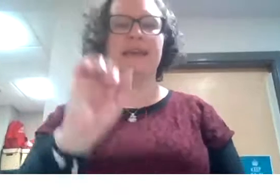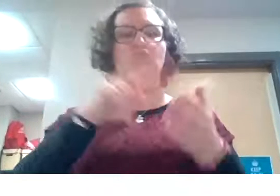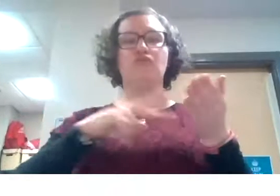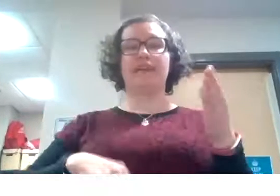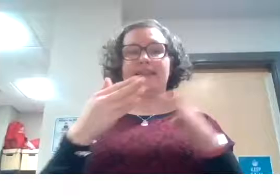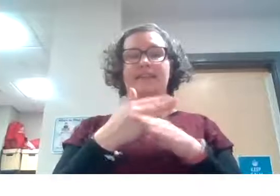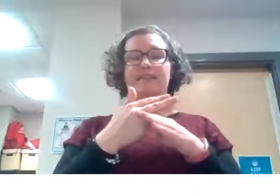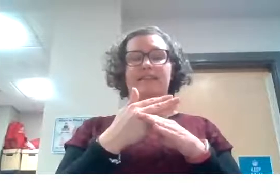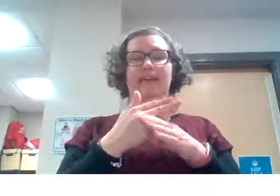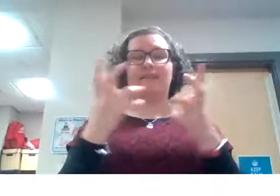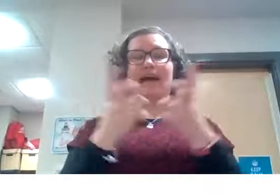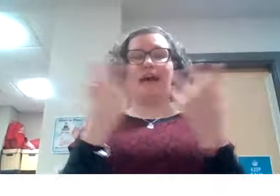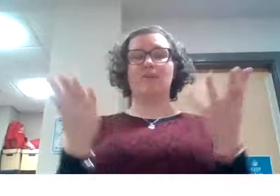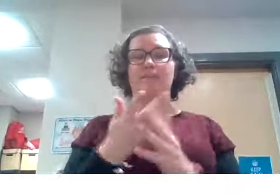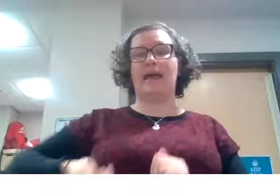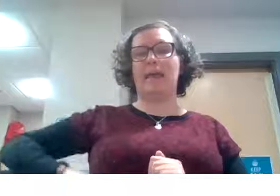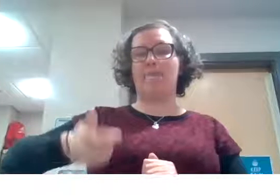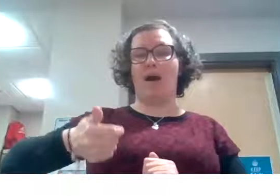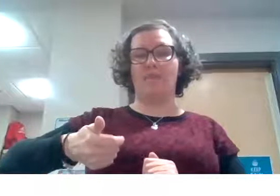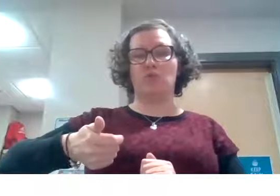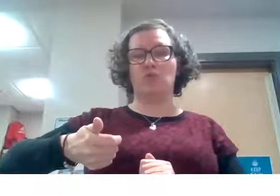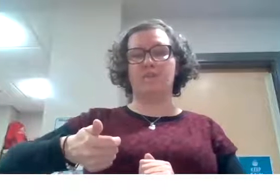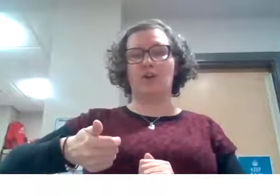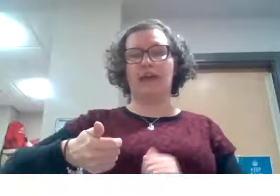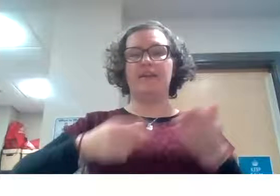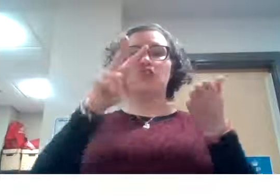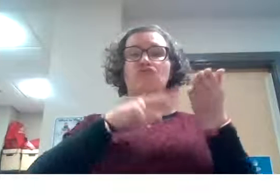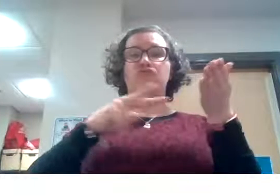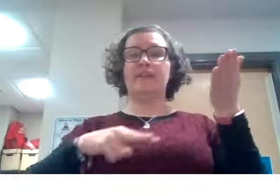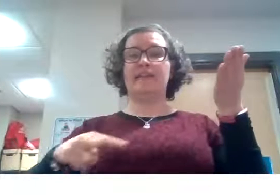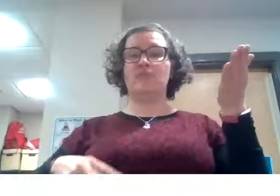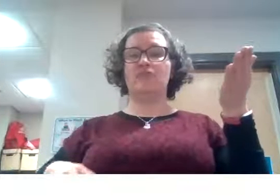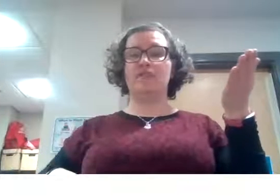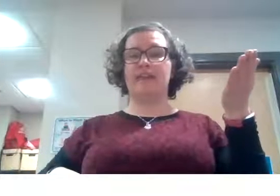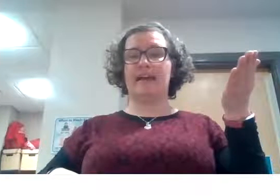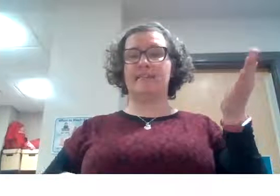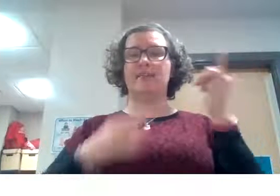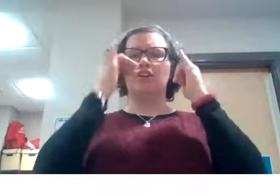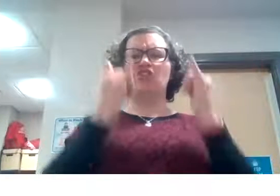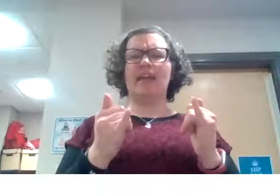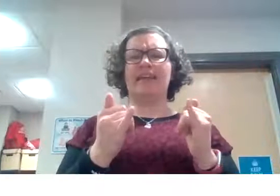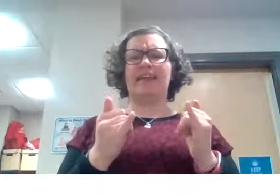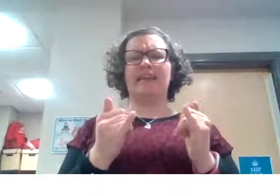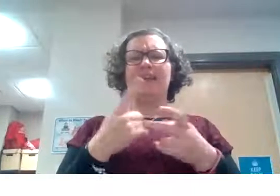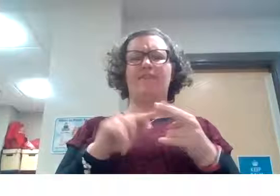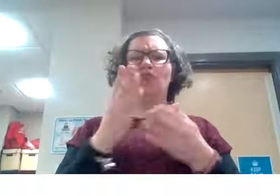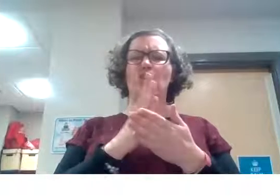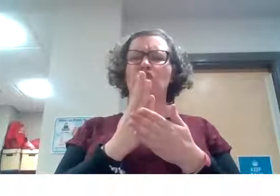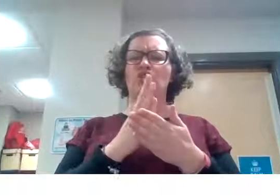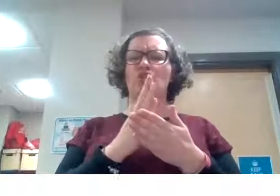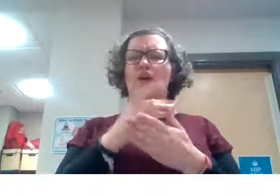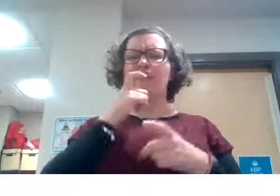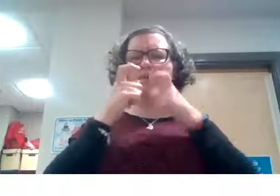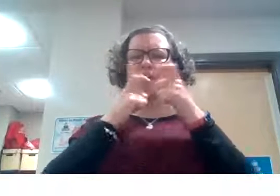Okay, here's your reading activity. It's about how to play marbles, okay? Read through the text, checking if